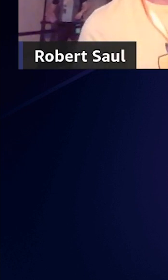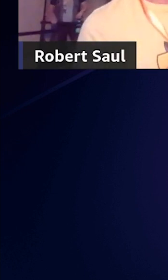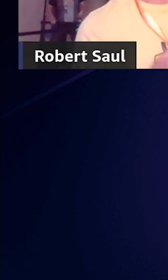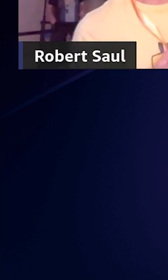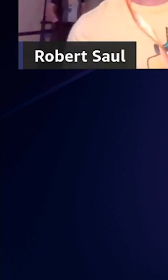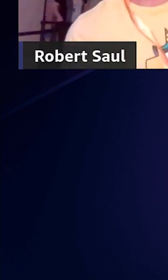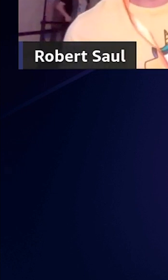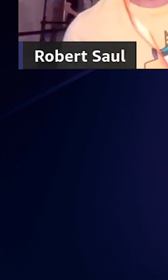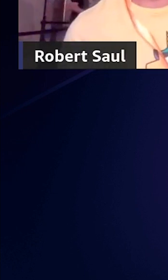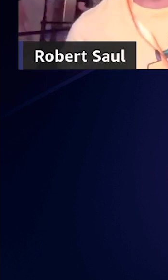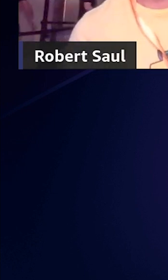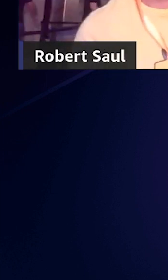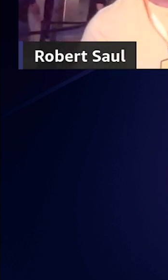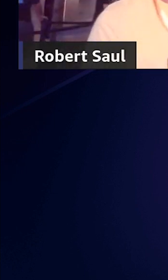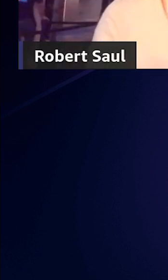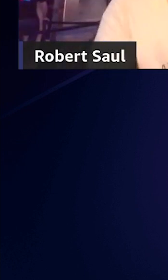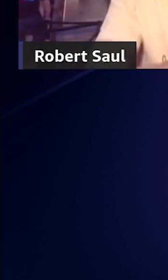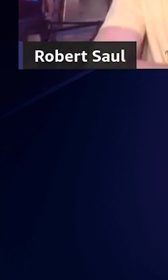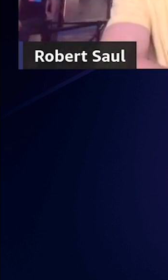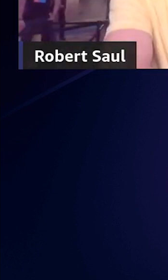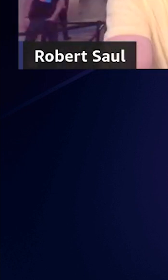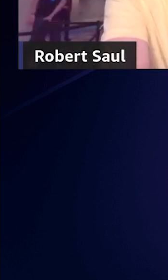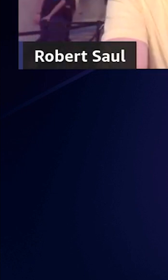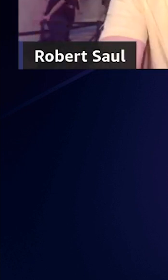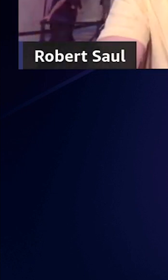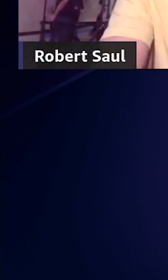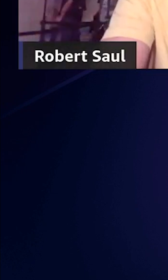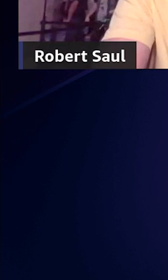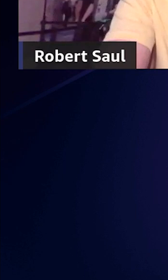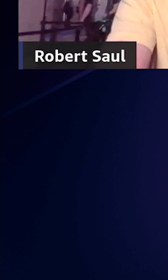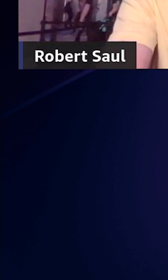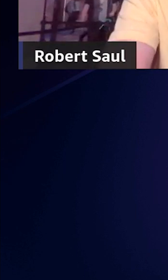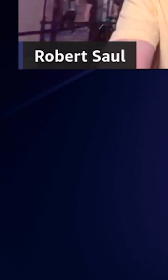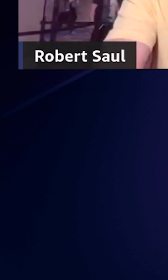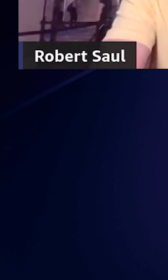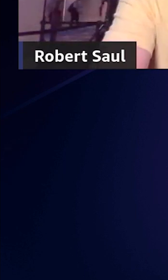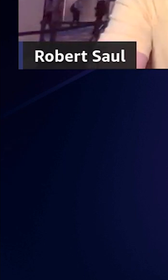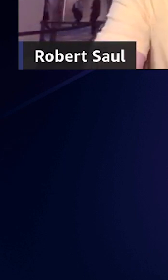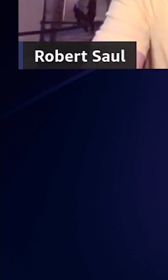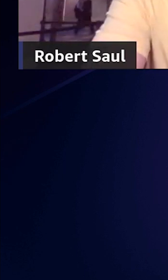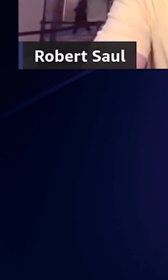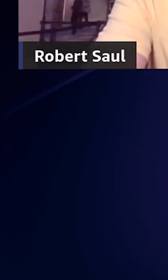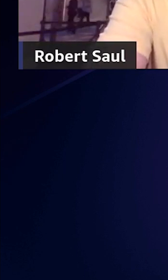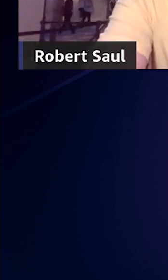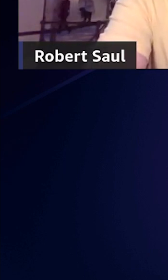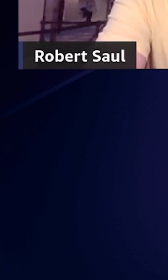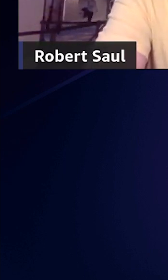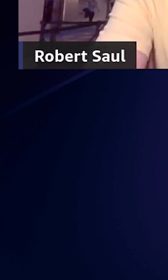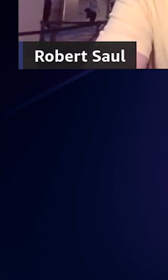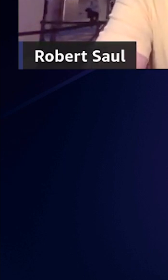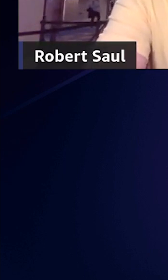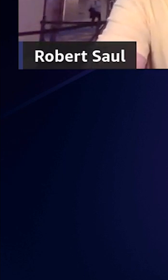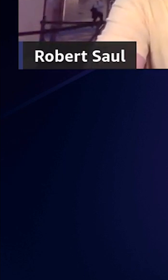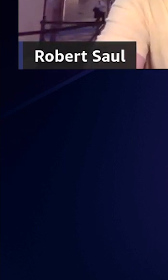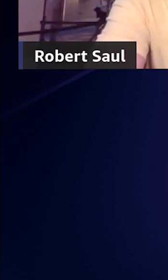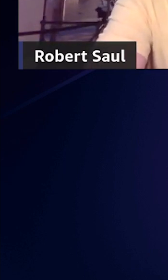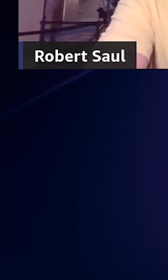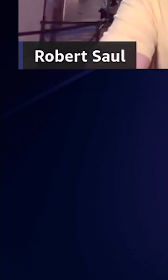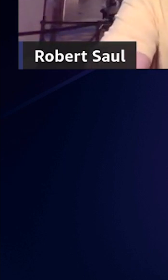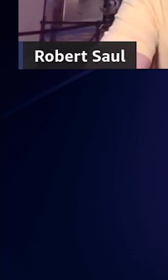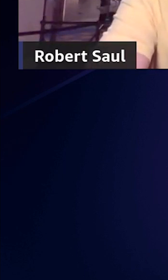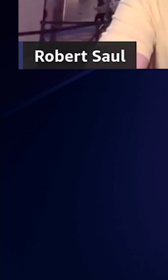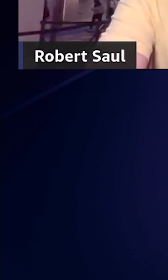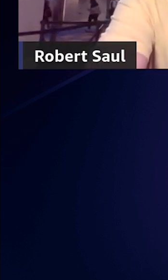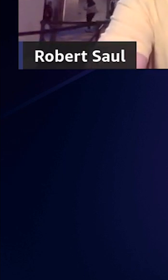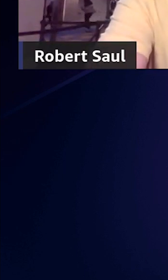that we're providing customers this year. Cydney? Yeah, super excited to be here. So, as Robert mentioned, we are members of the Customer Incident